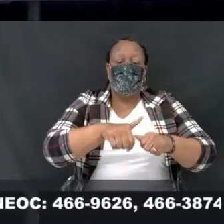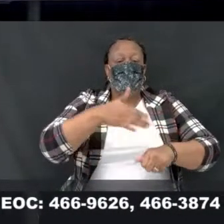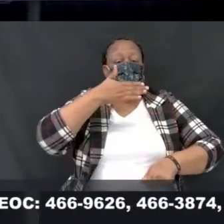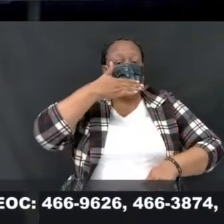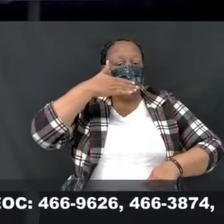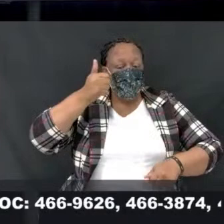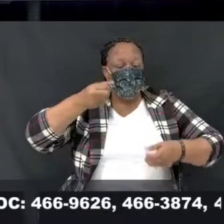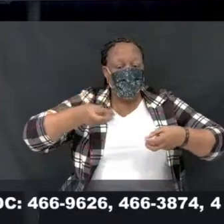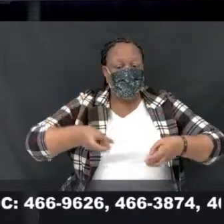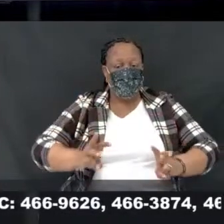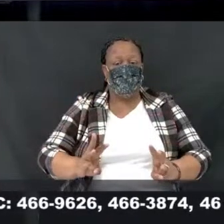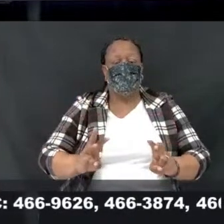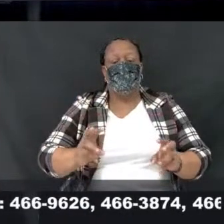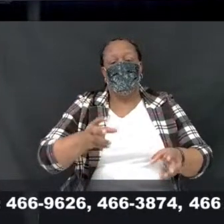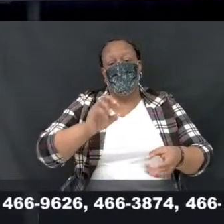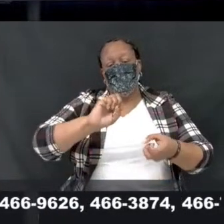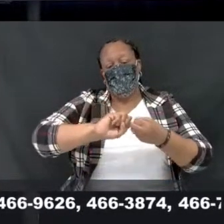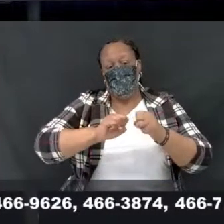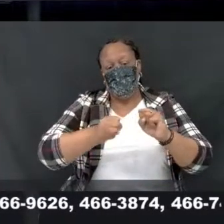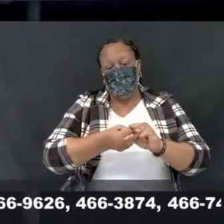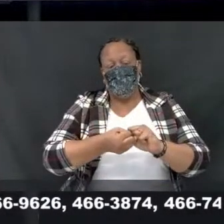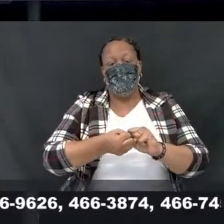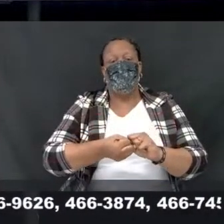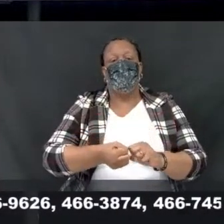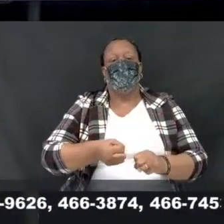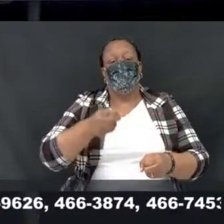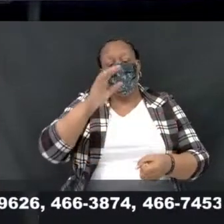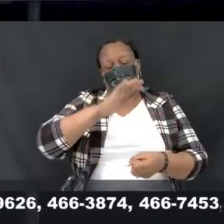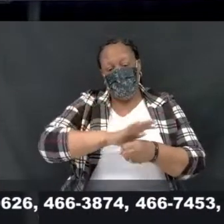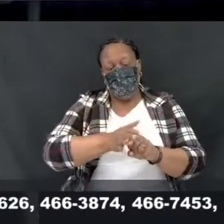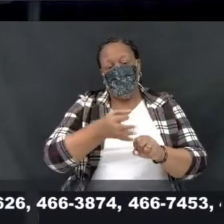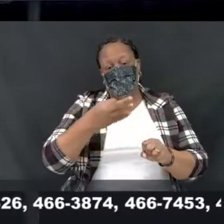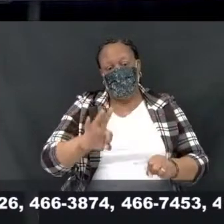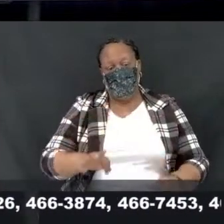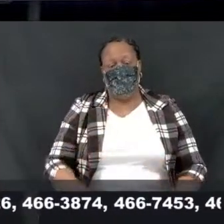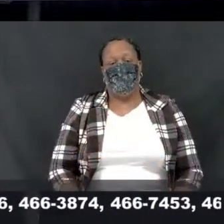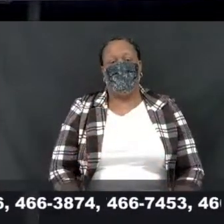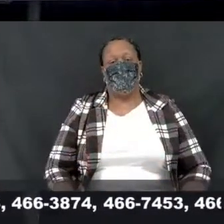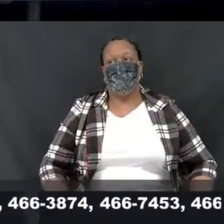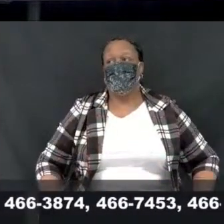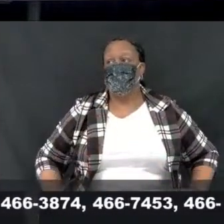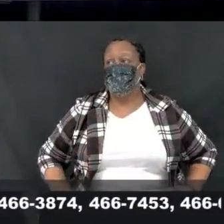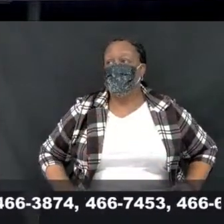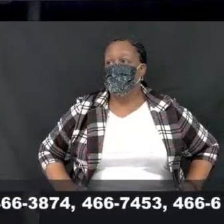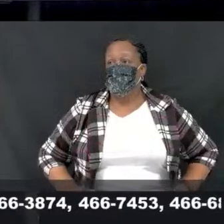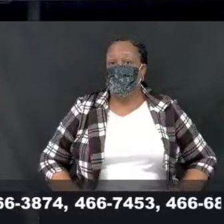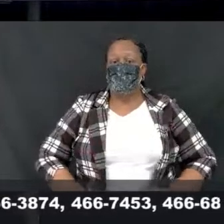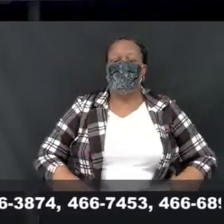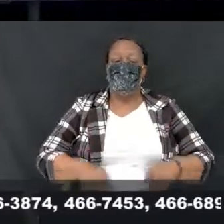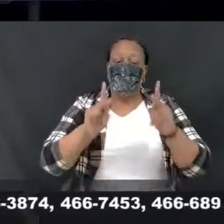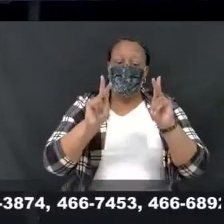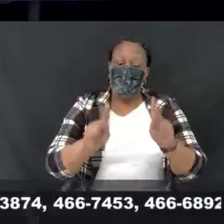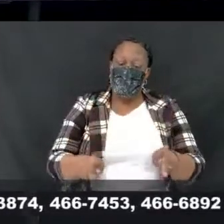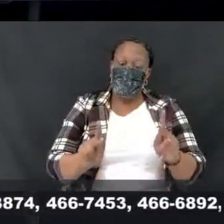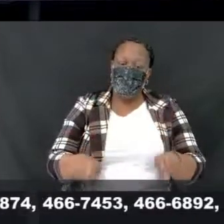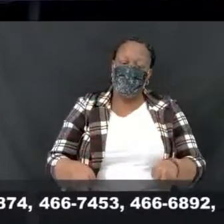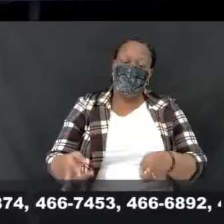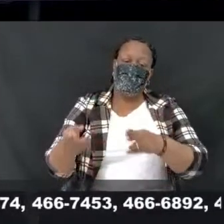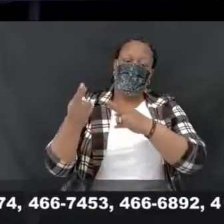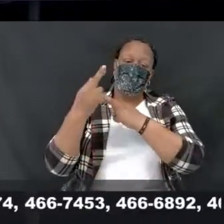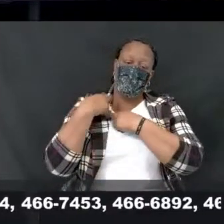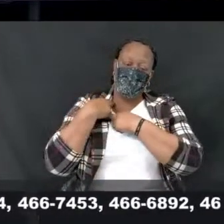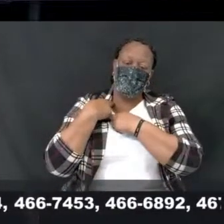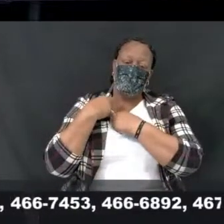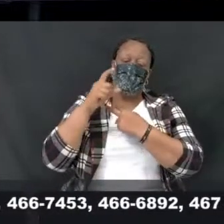fighting COVID-19 as we peel back restrictions imposed by governments. Personal responsibility is now at the core of